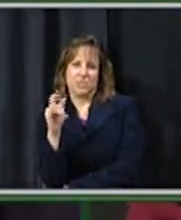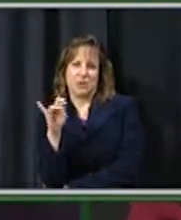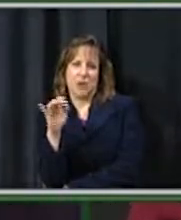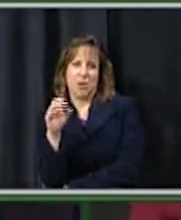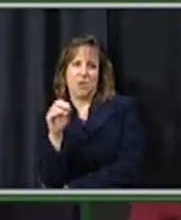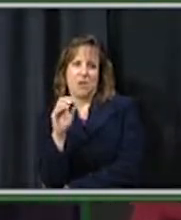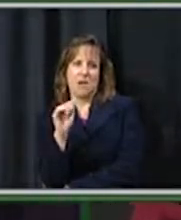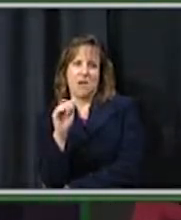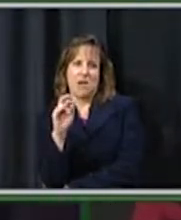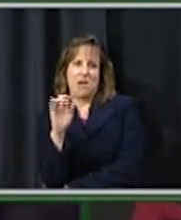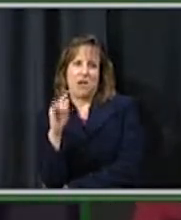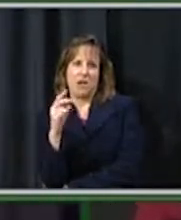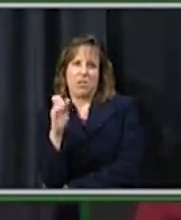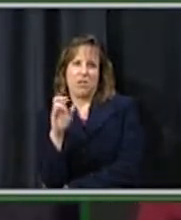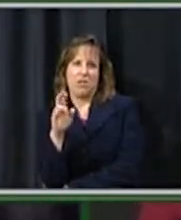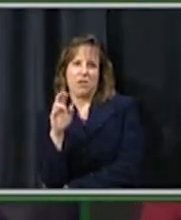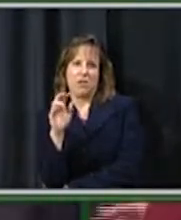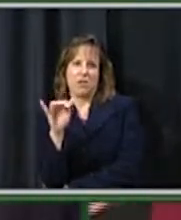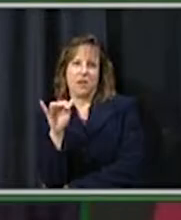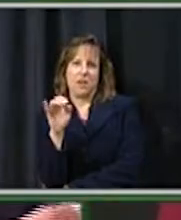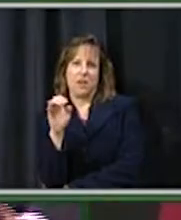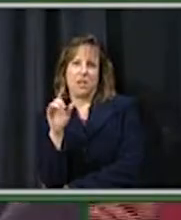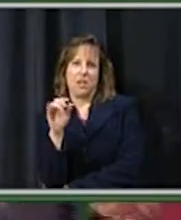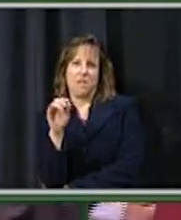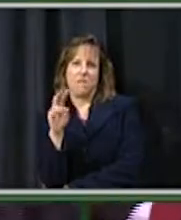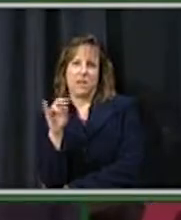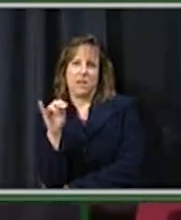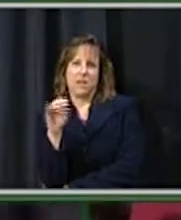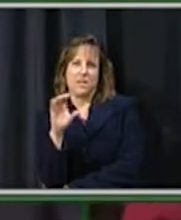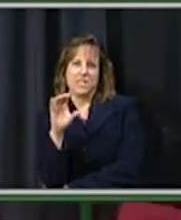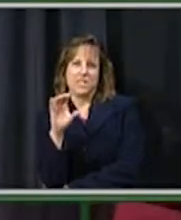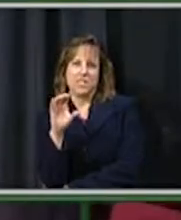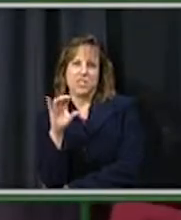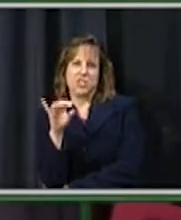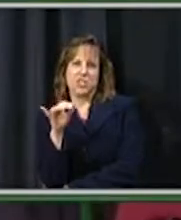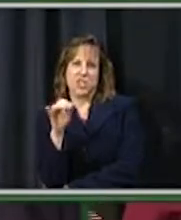Arthur Golovi. James Heck IV.